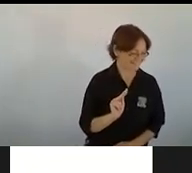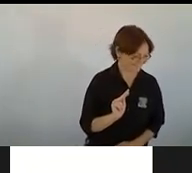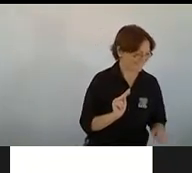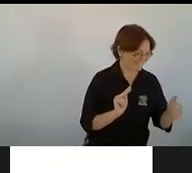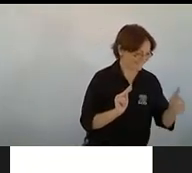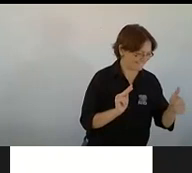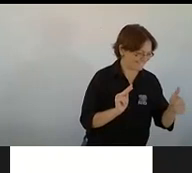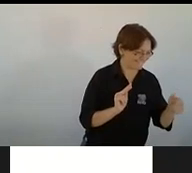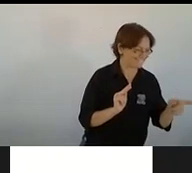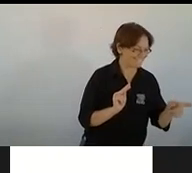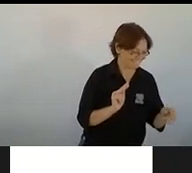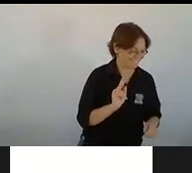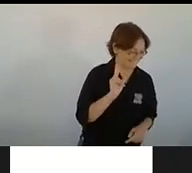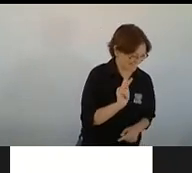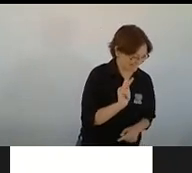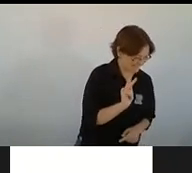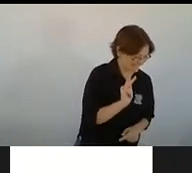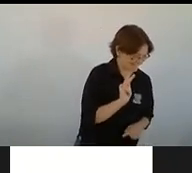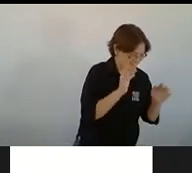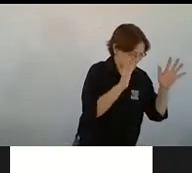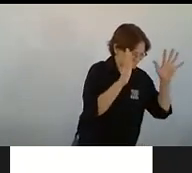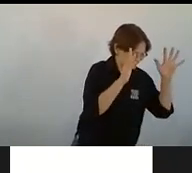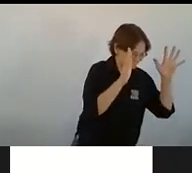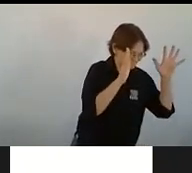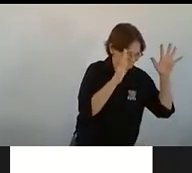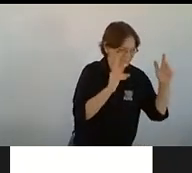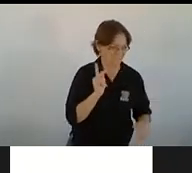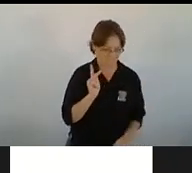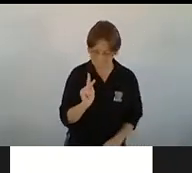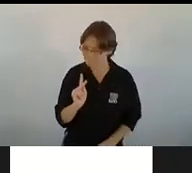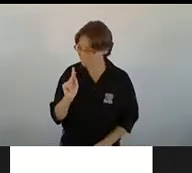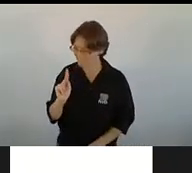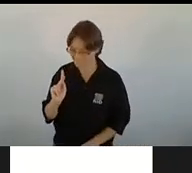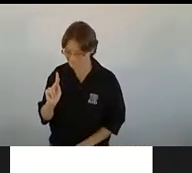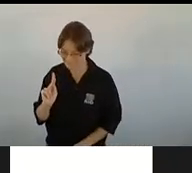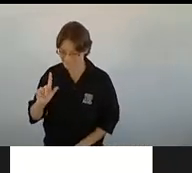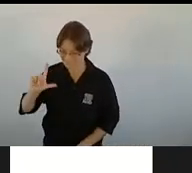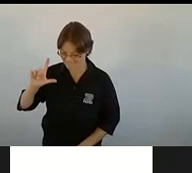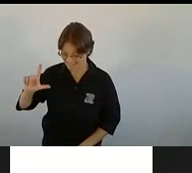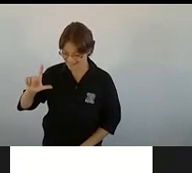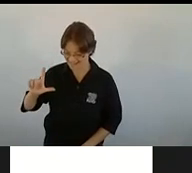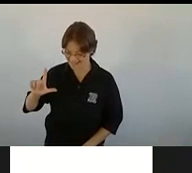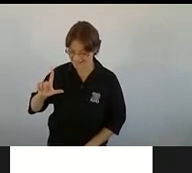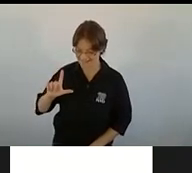finger. So if you do that correctly, you just flip it around and you have the P.